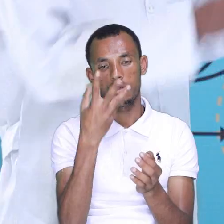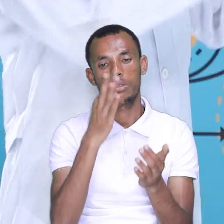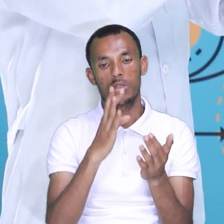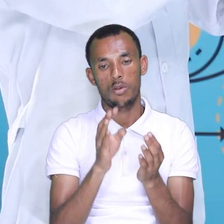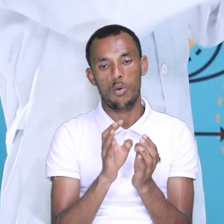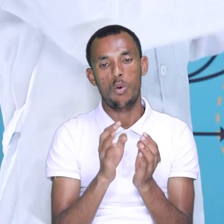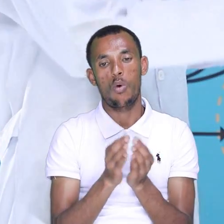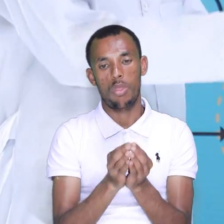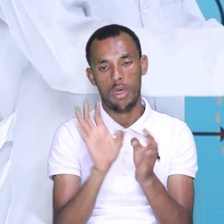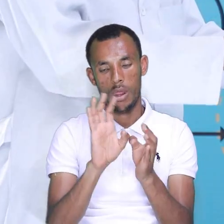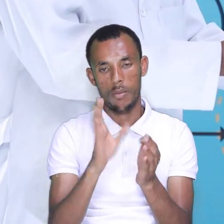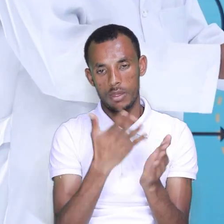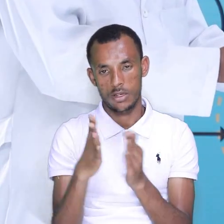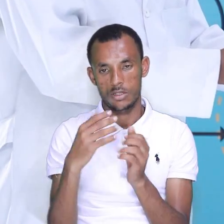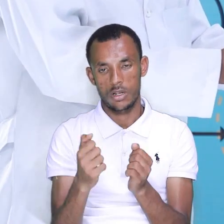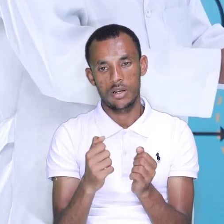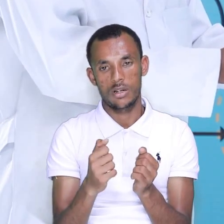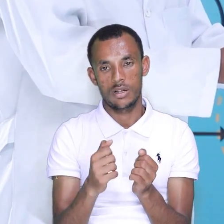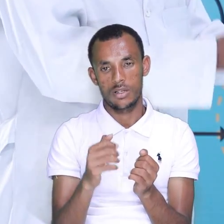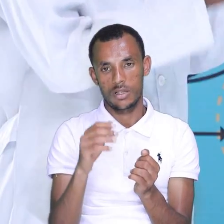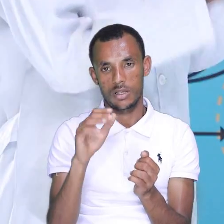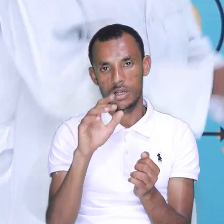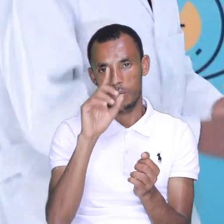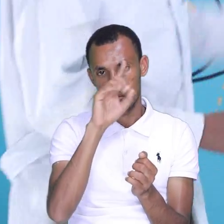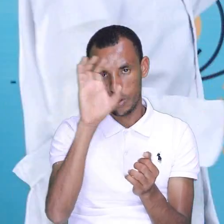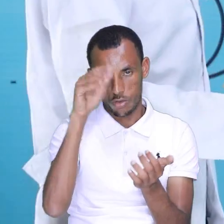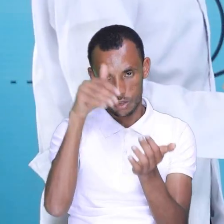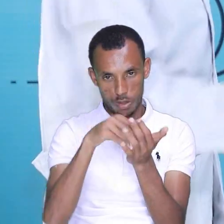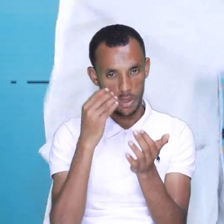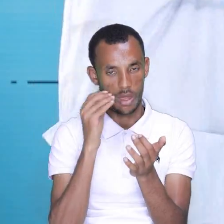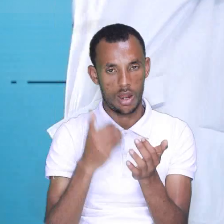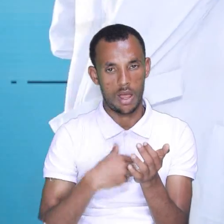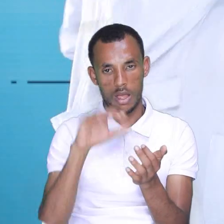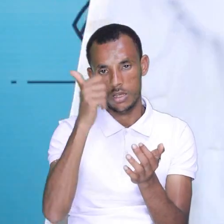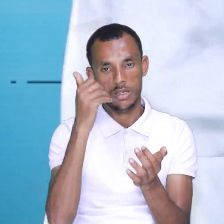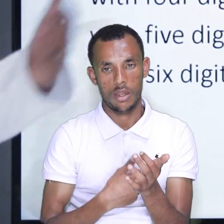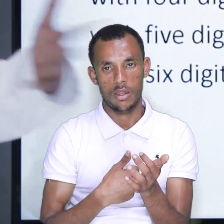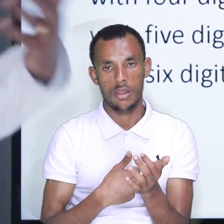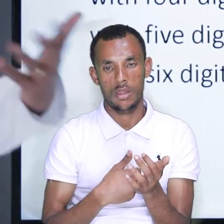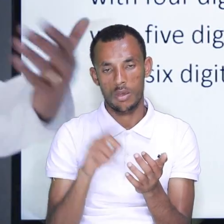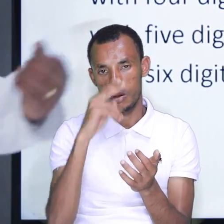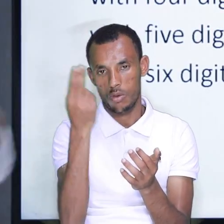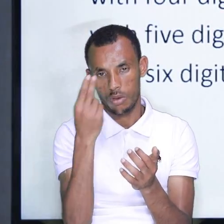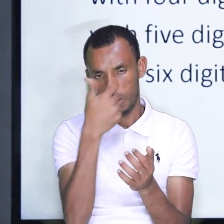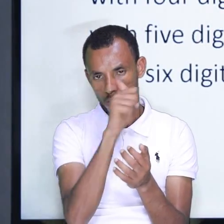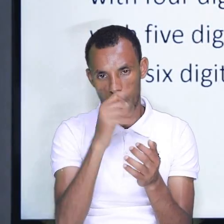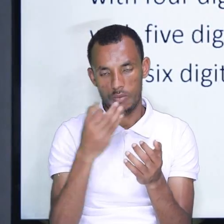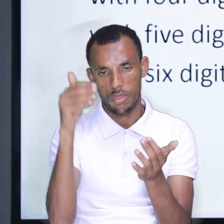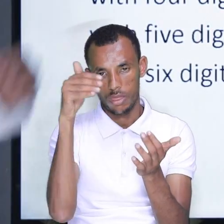number. You should have 100,000 place. For that, except 0, you have to select. You can use any of the